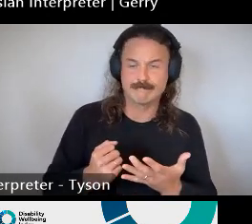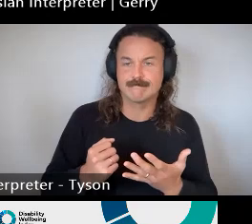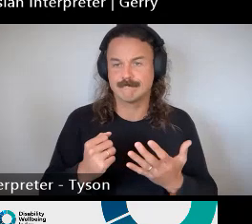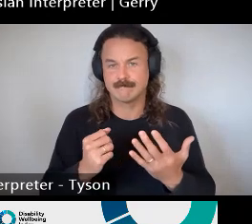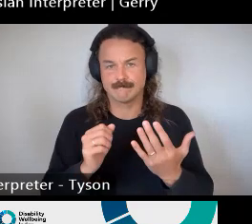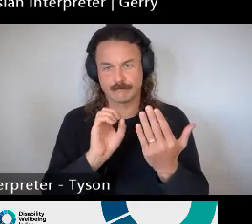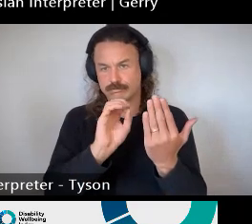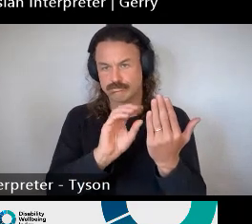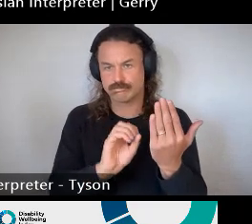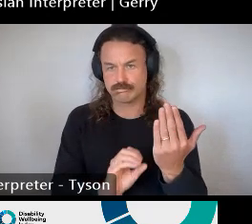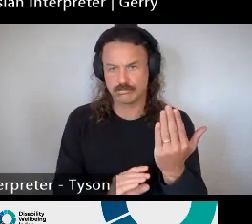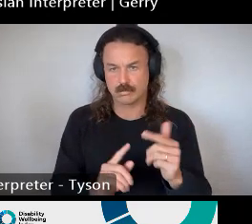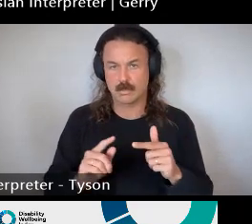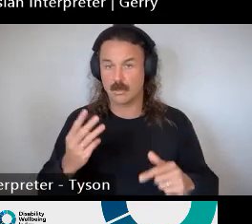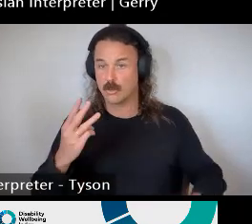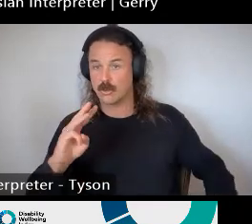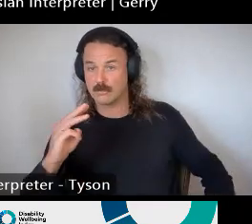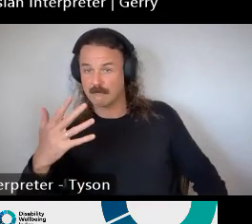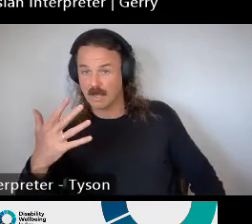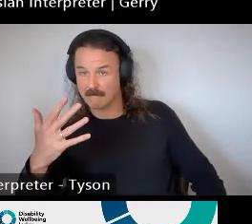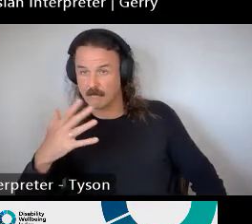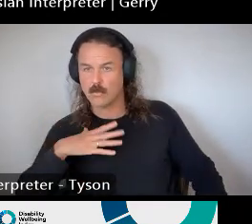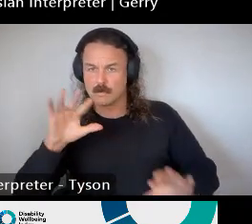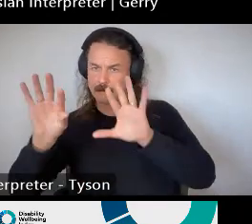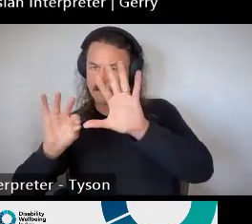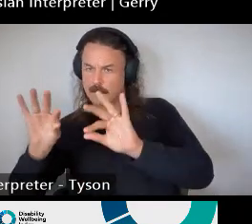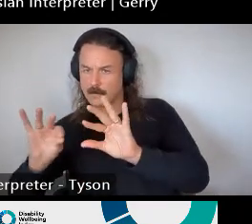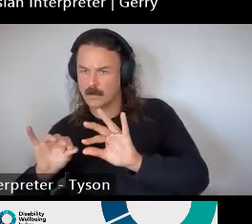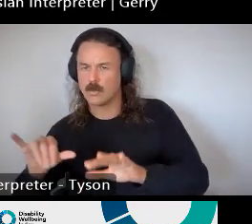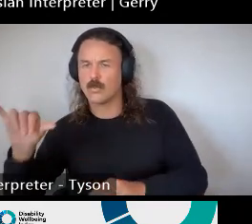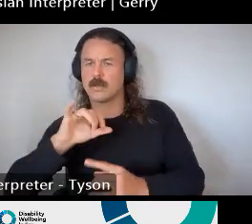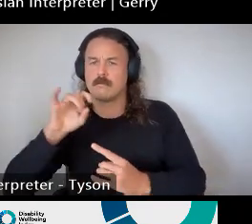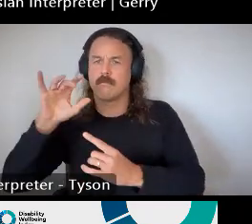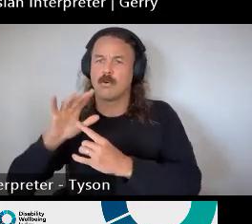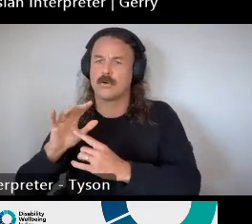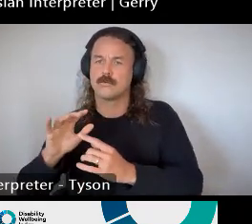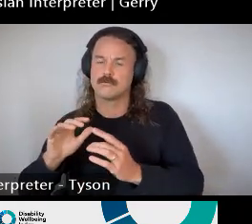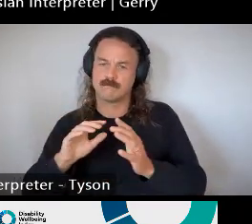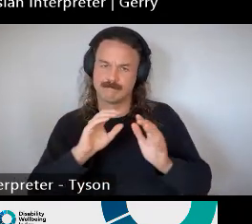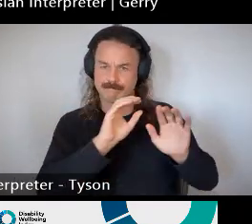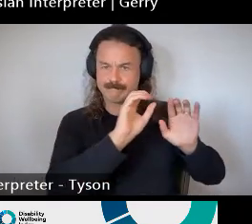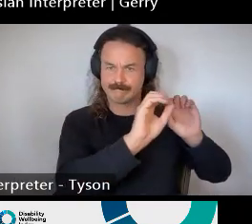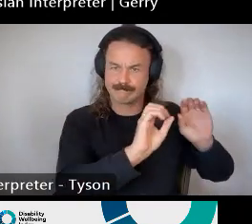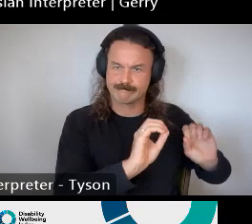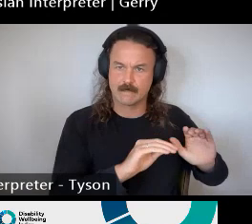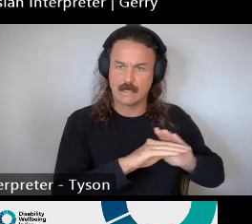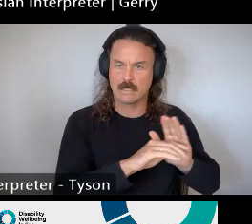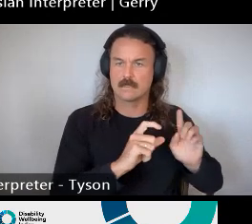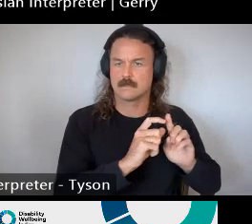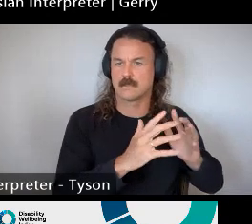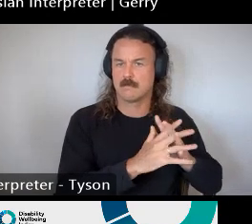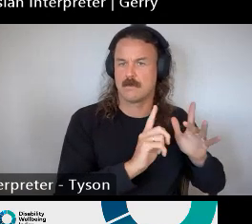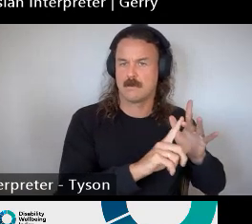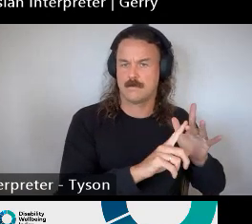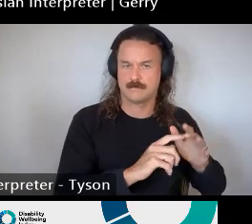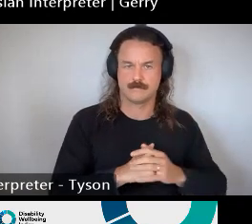what will be the key item to be included. So that goes through a few steps, which is shown on the current